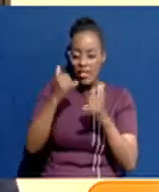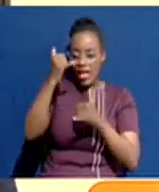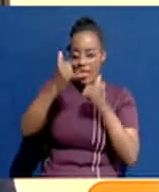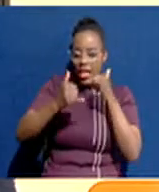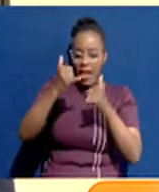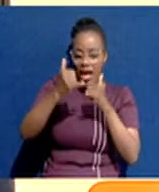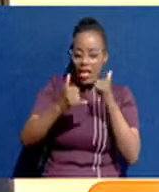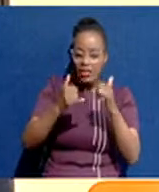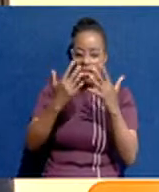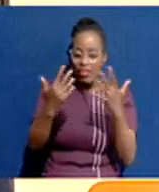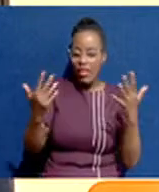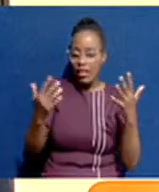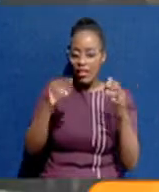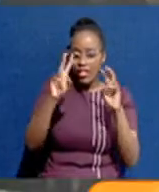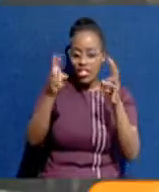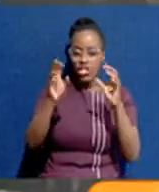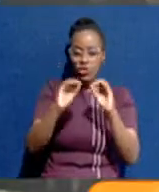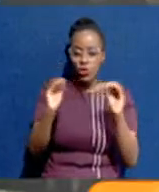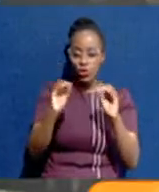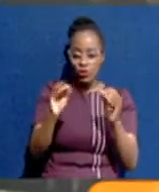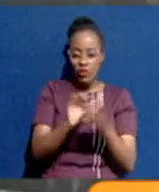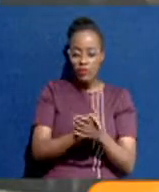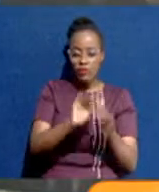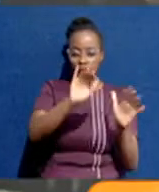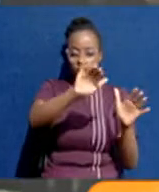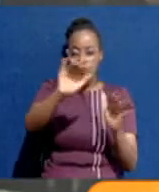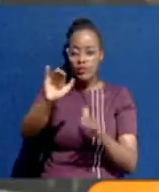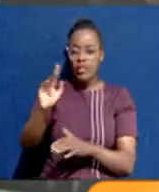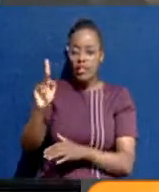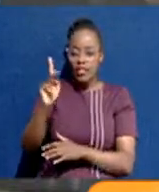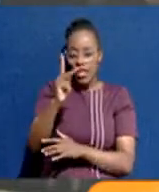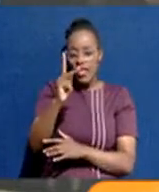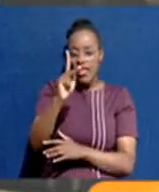in this matter. At the same time, the Kenya National Highways Authority can